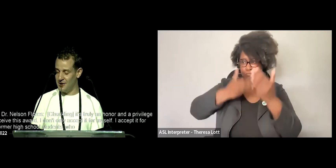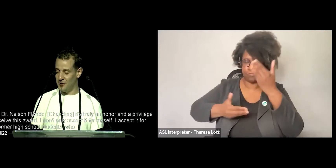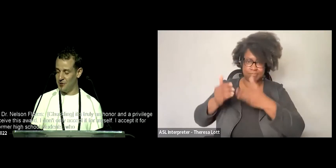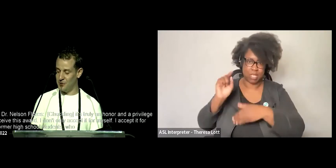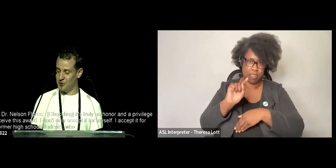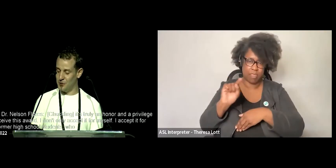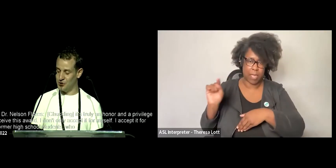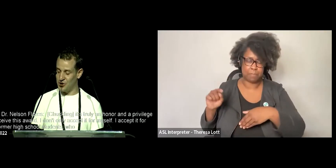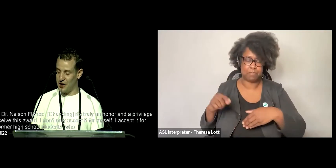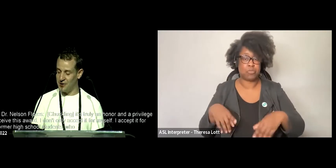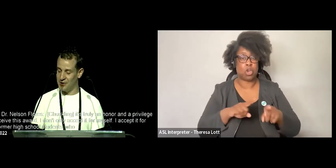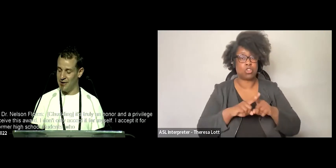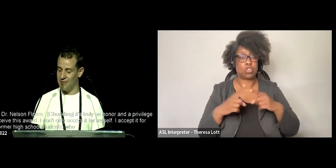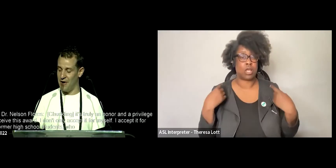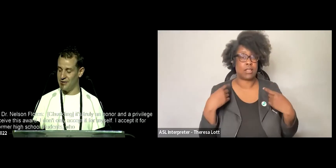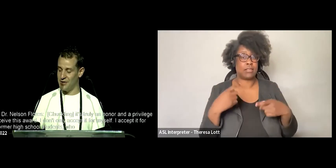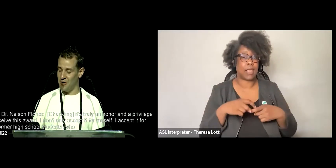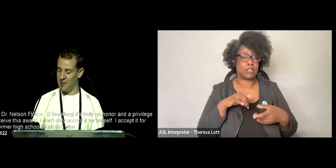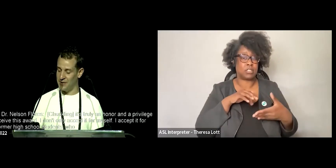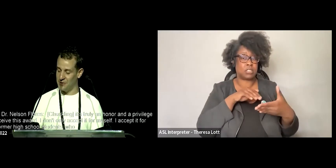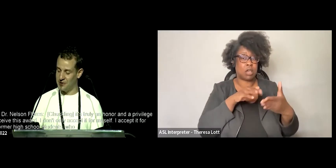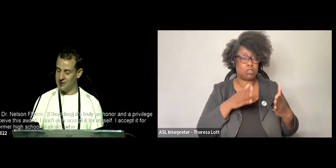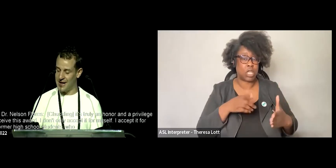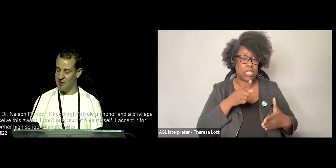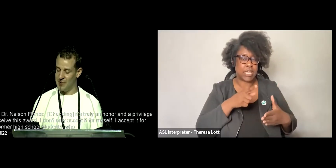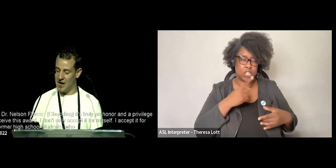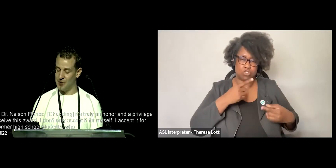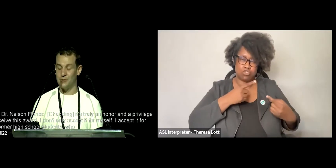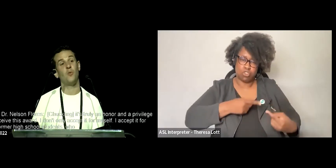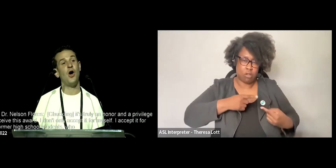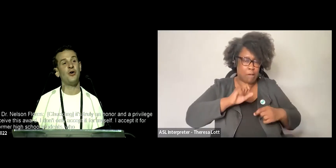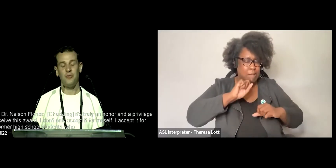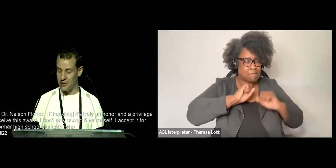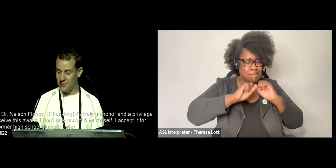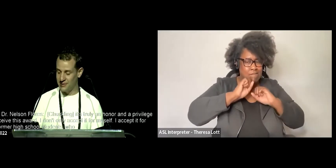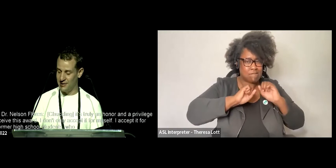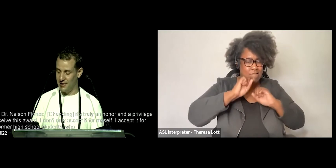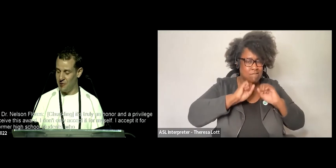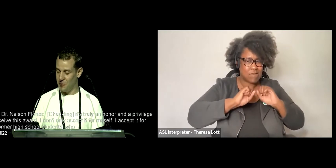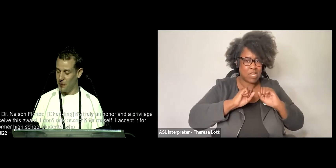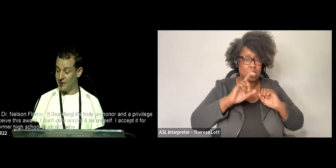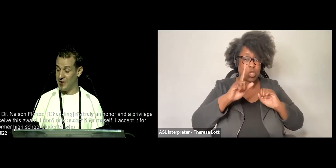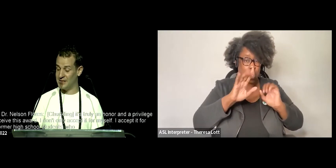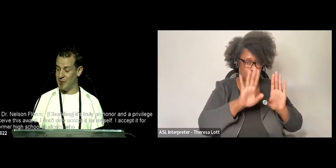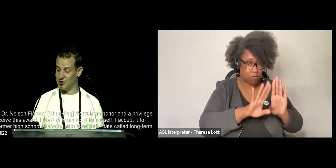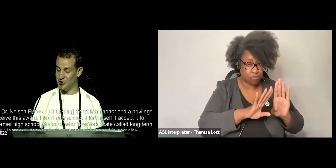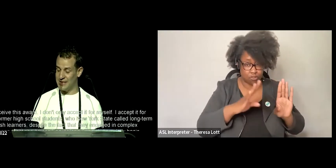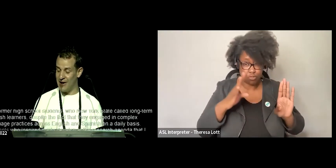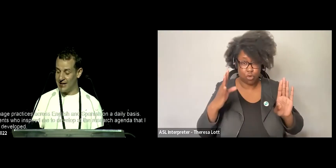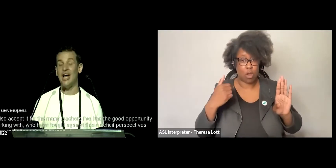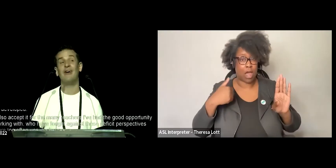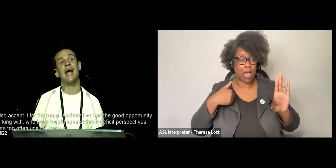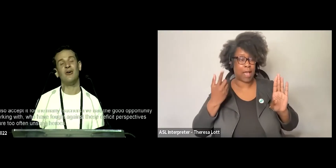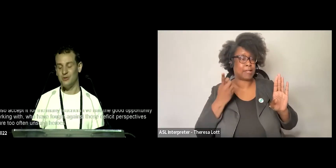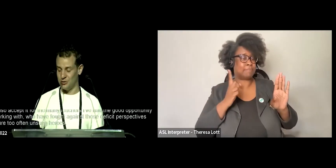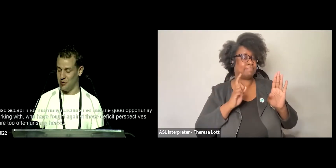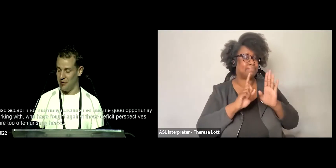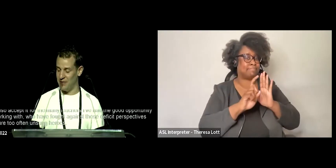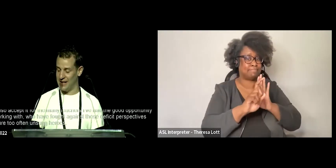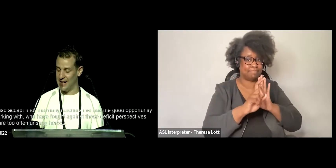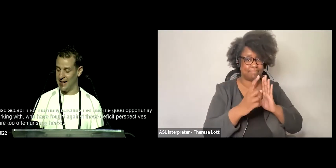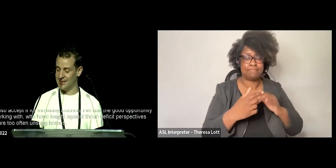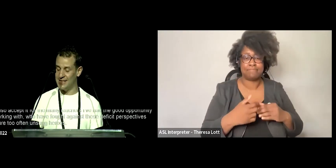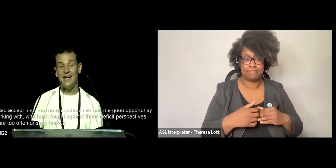scholars who struggled and fought to open the doors that I have been able to walk through, with a special shout out